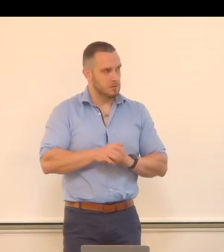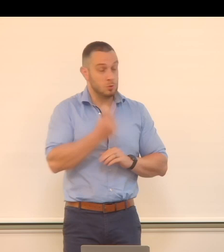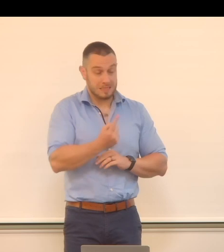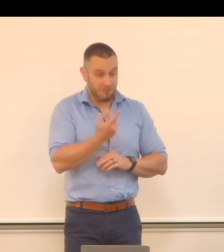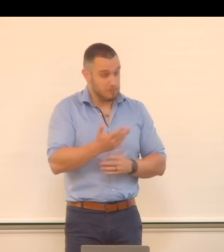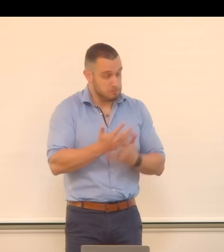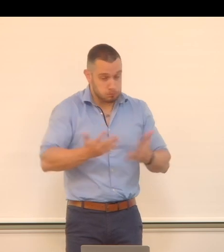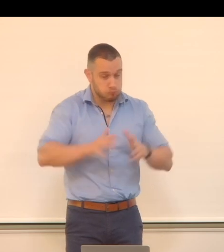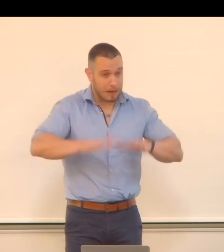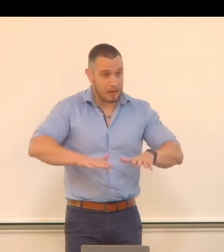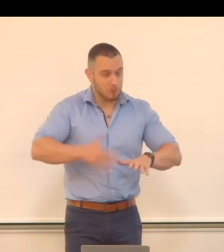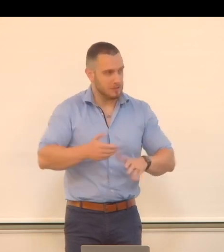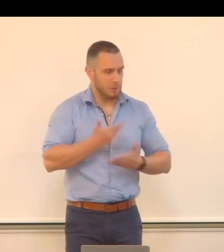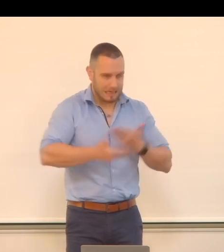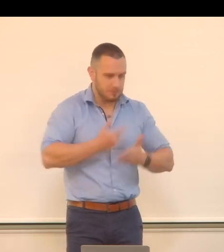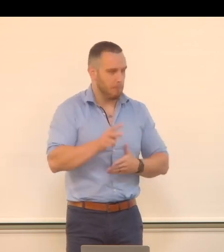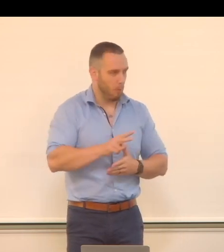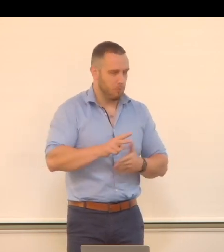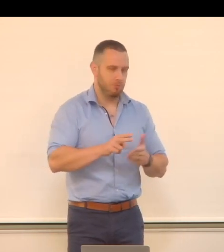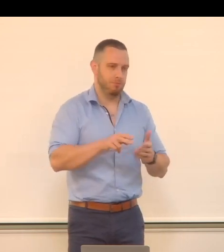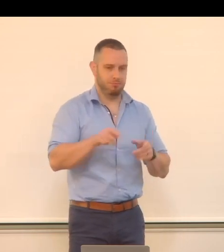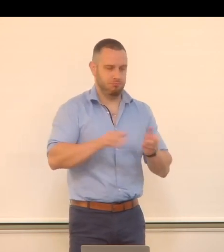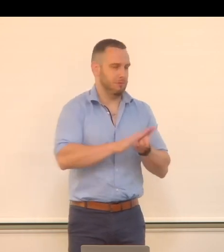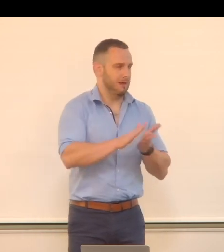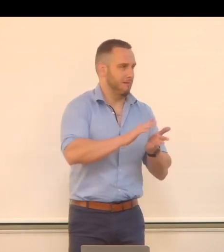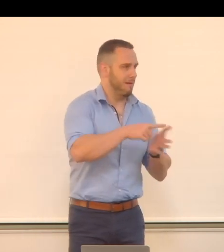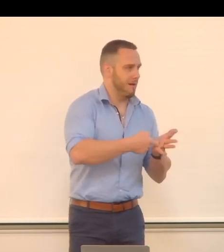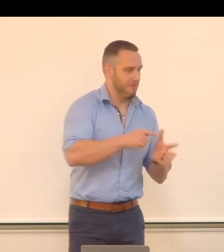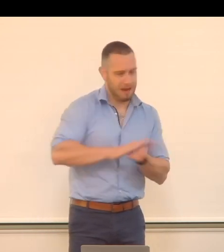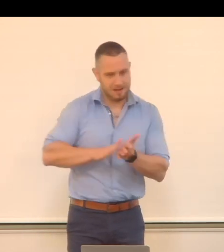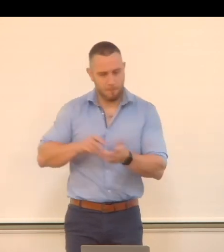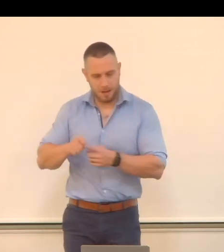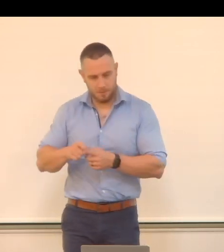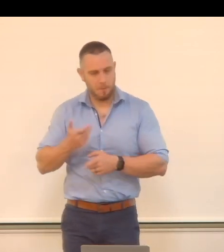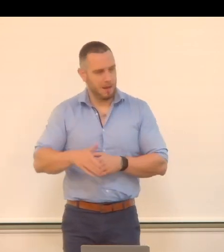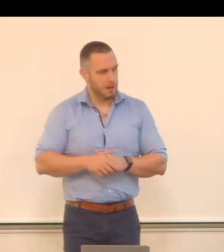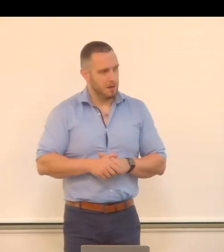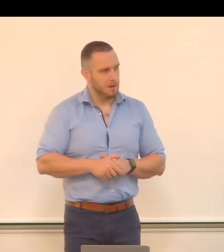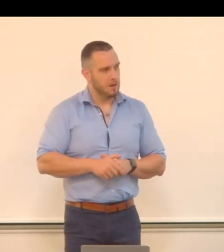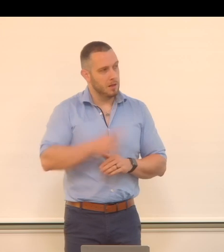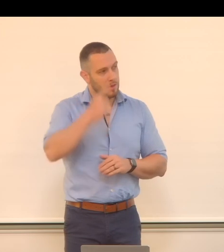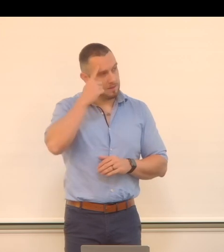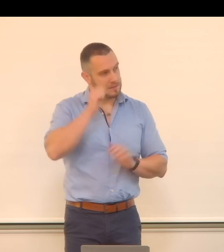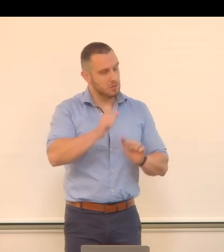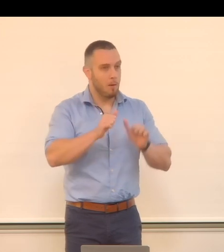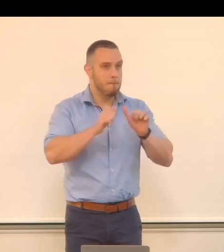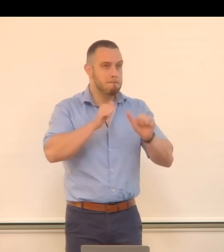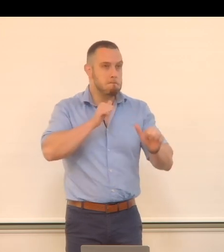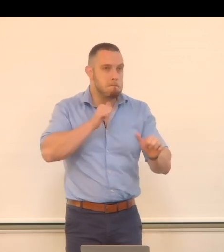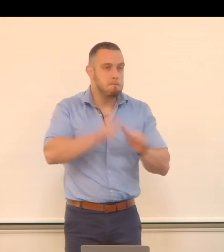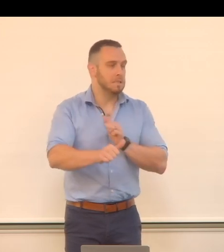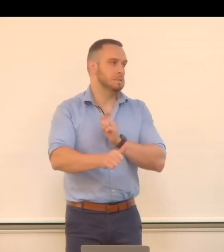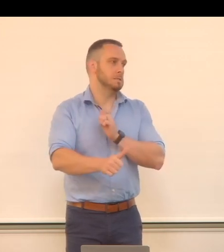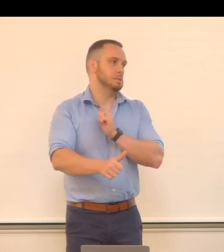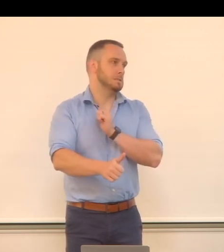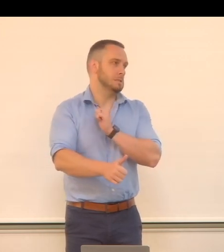many analogs, so both private, both NASA funded, both academic. what would be your best piece of